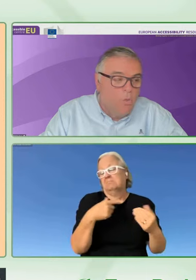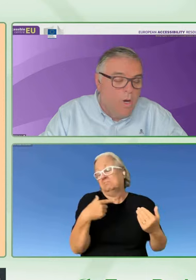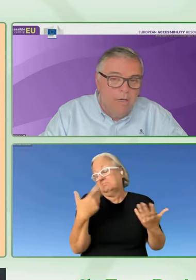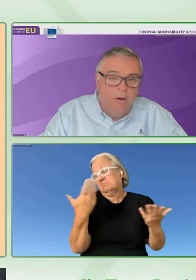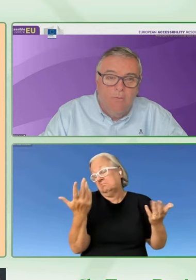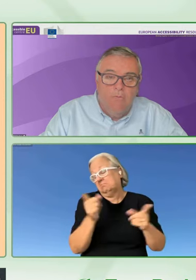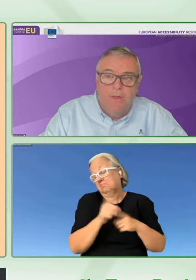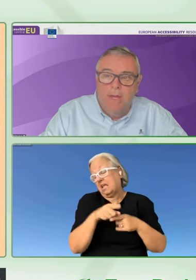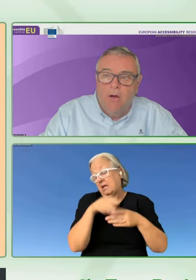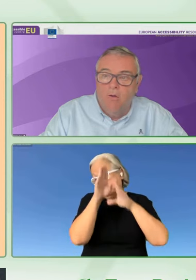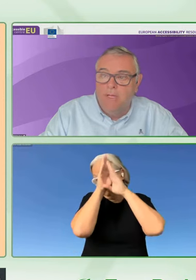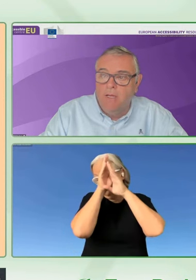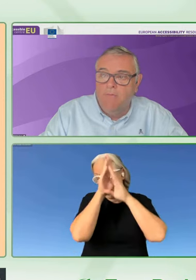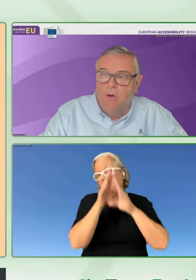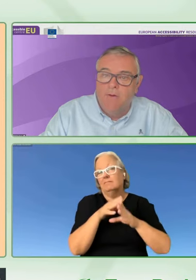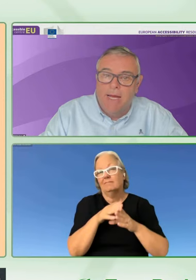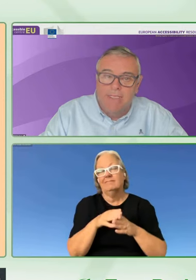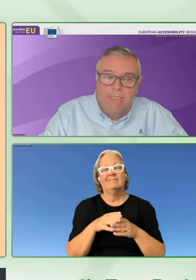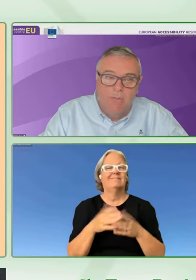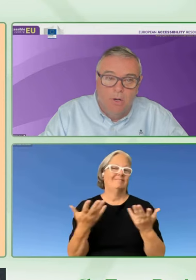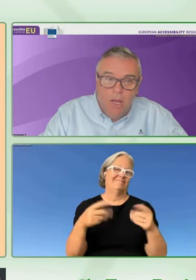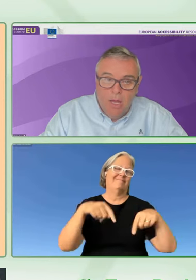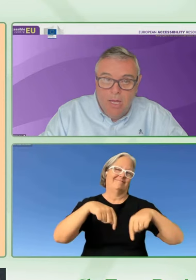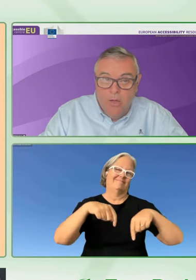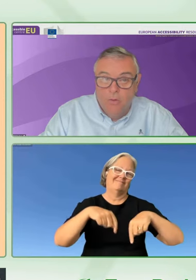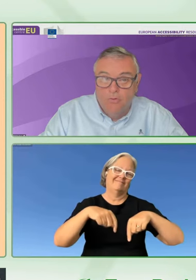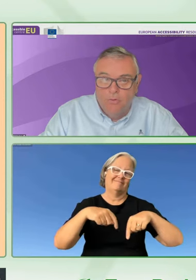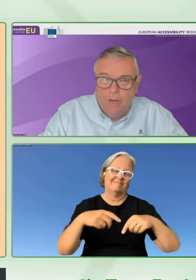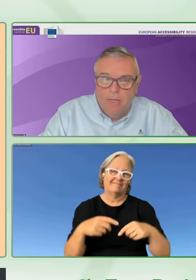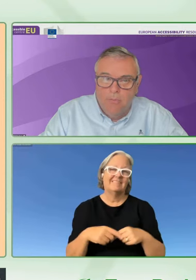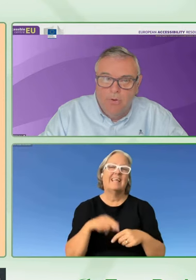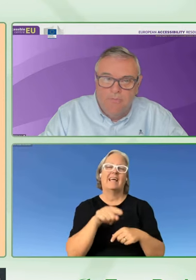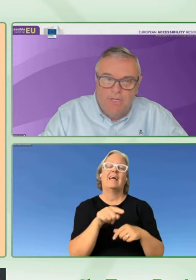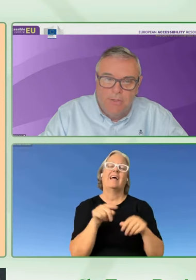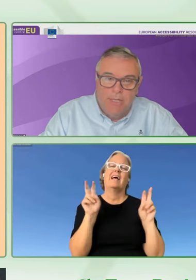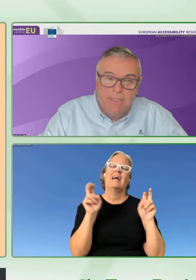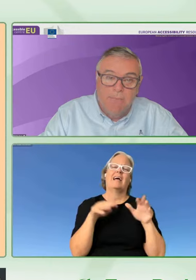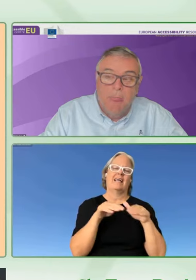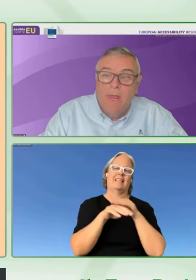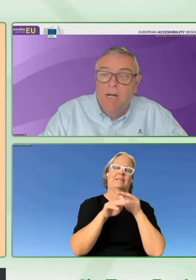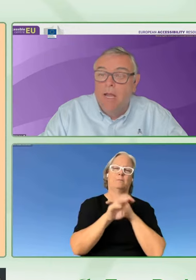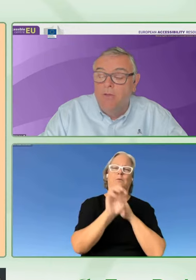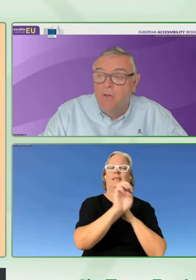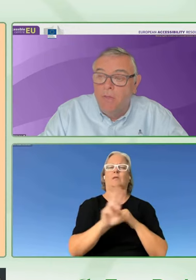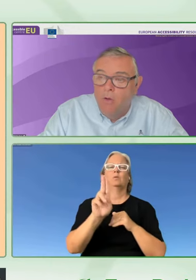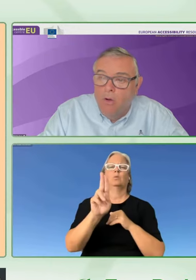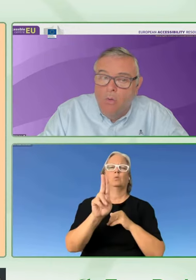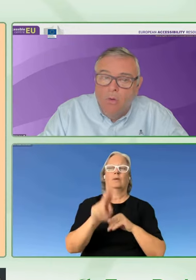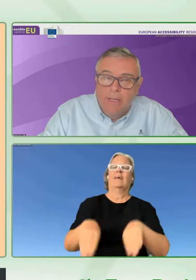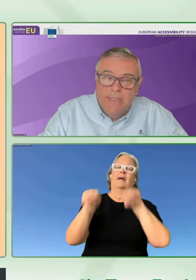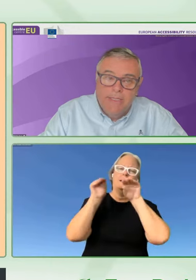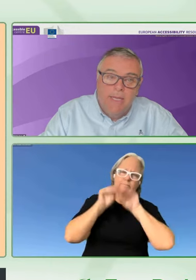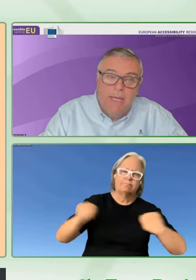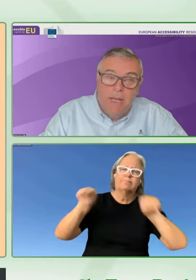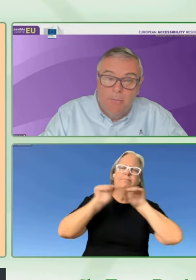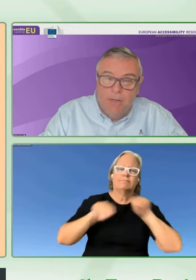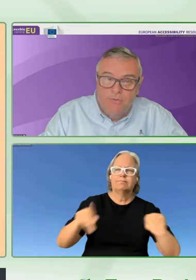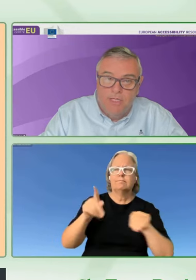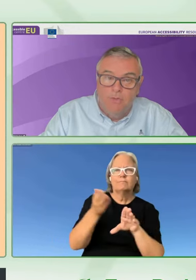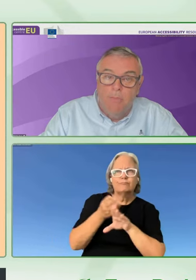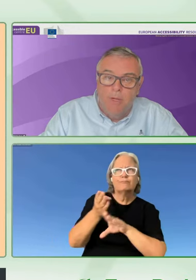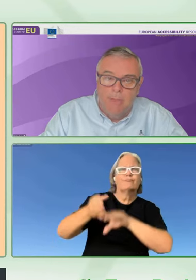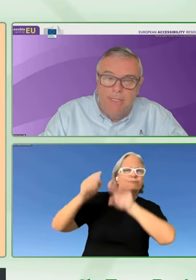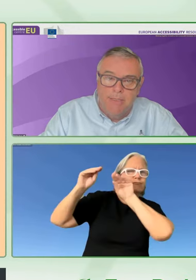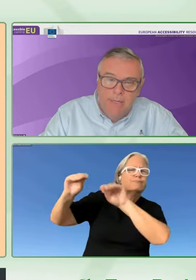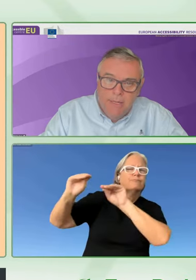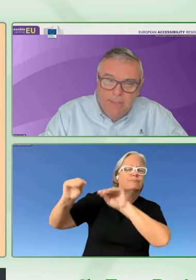it is one of the objectives of AccessibleEU, train professionals. And the other goal is help